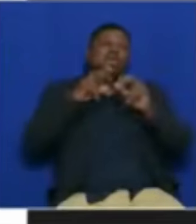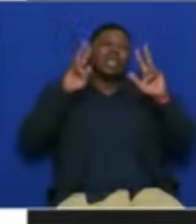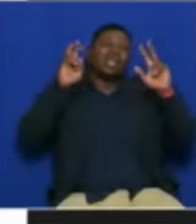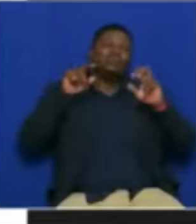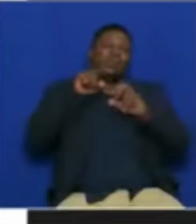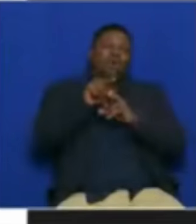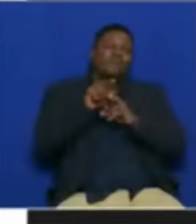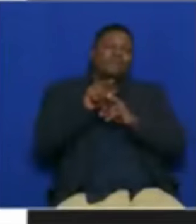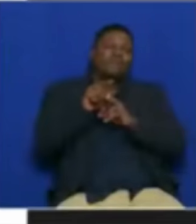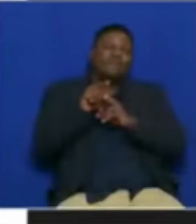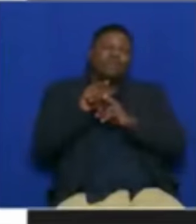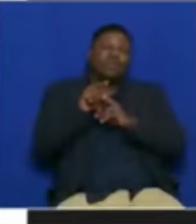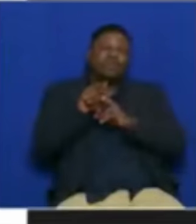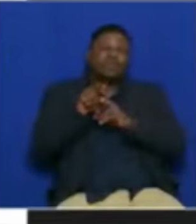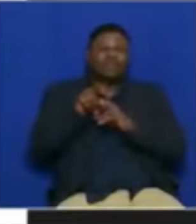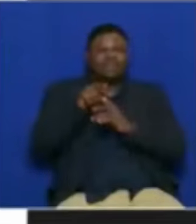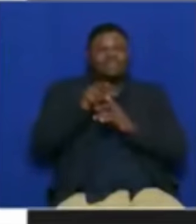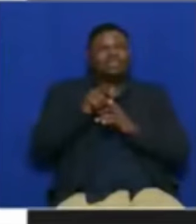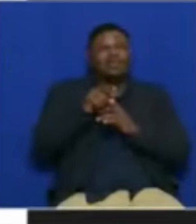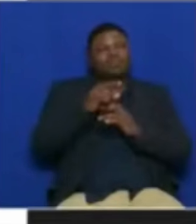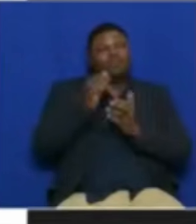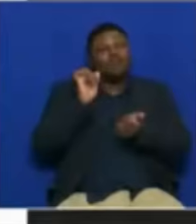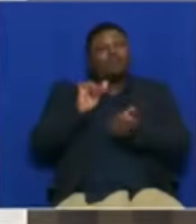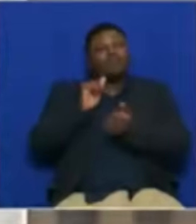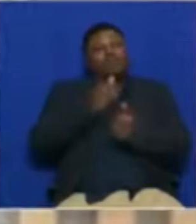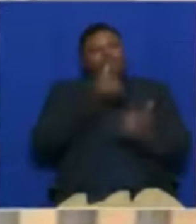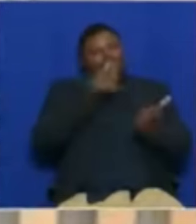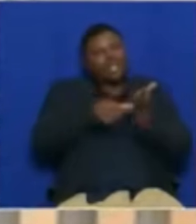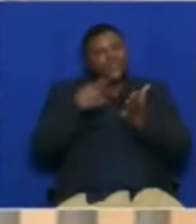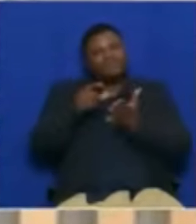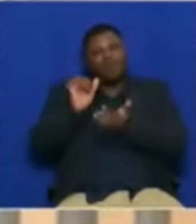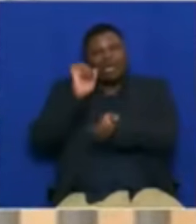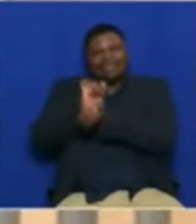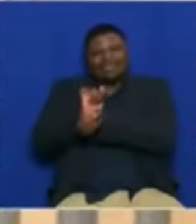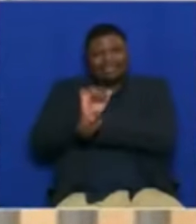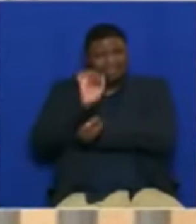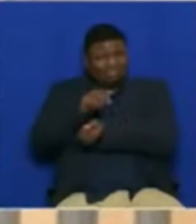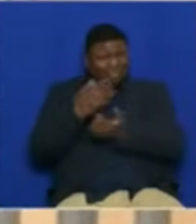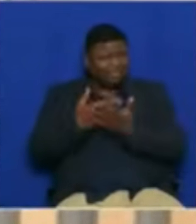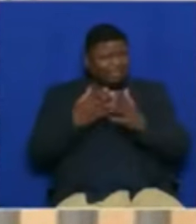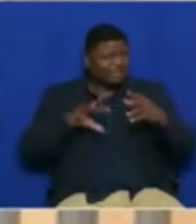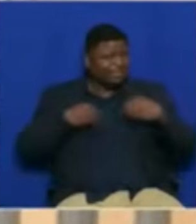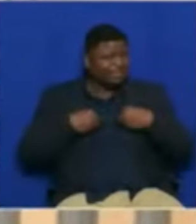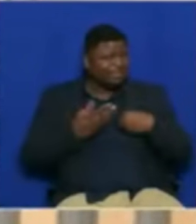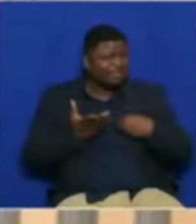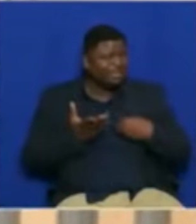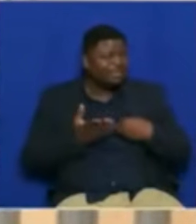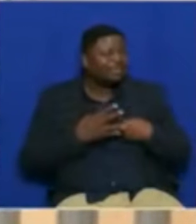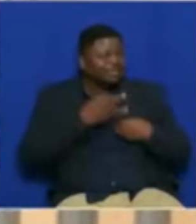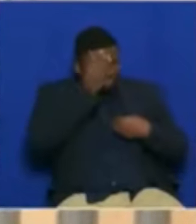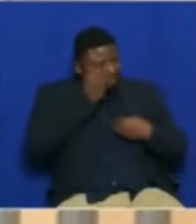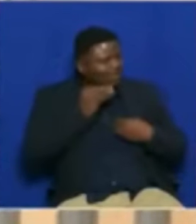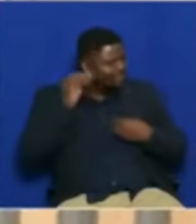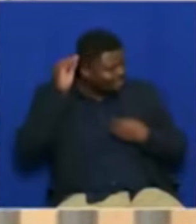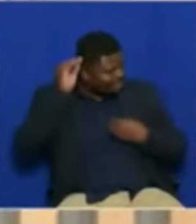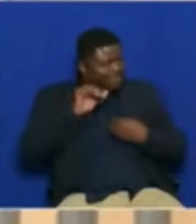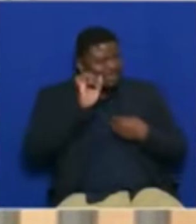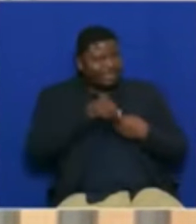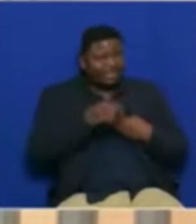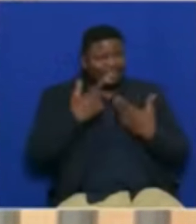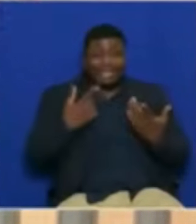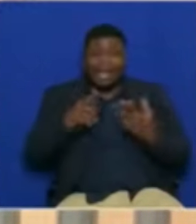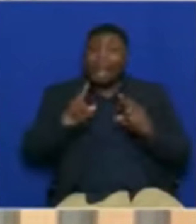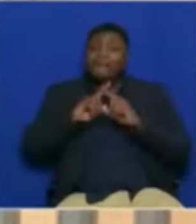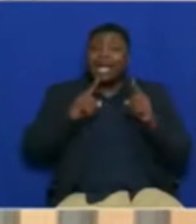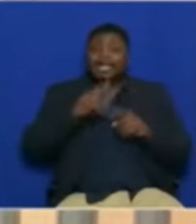annexure. Can you accept that? Noted, Counsel. Okay. No, noted is not very helpful because I don't know if you